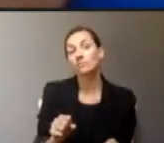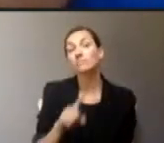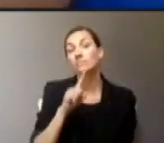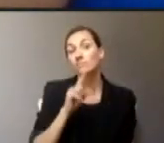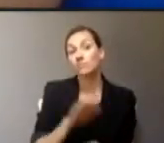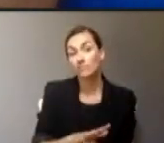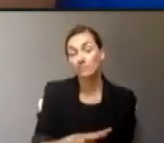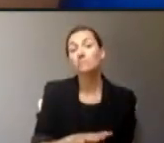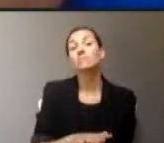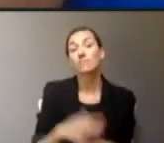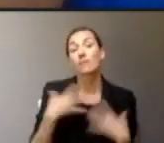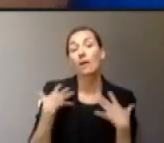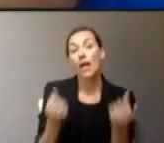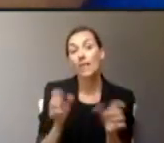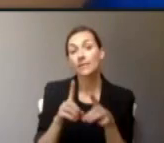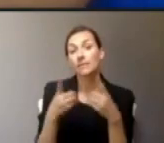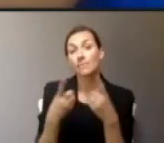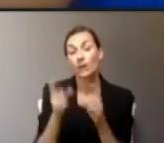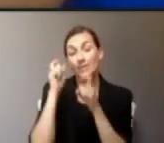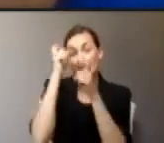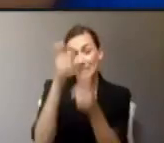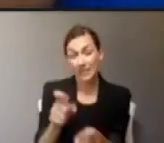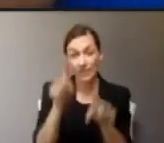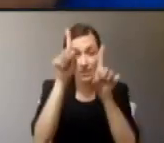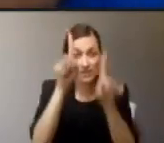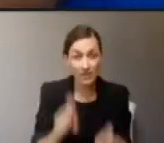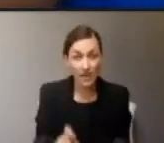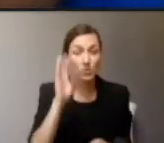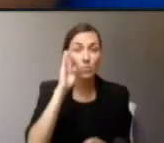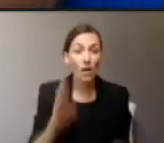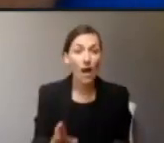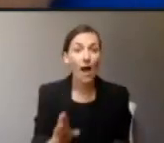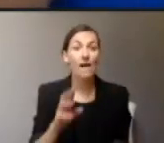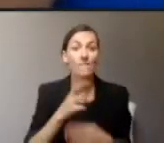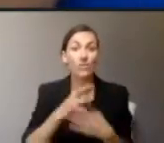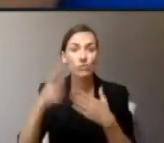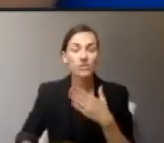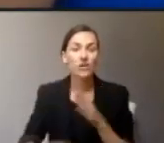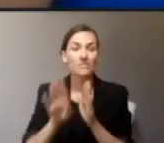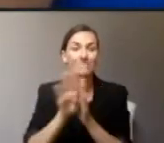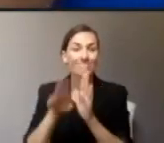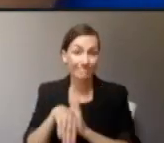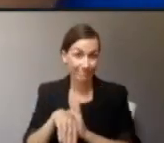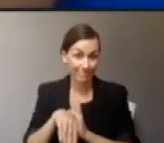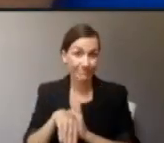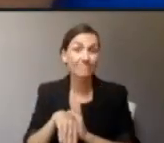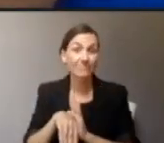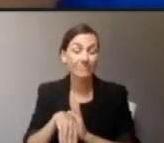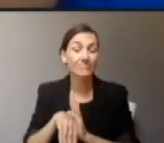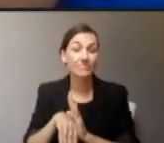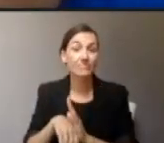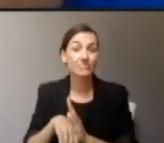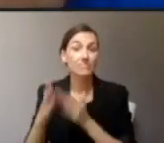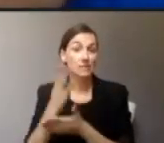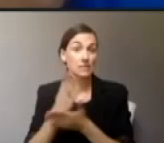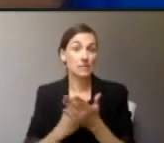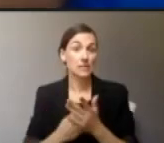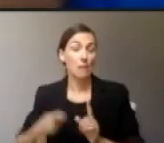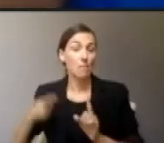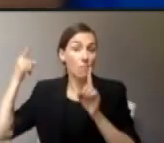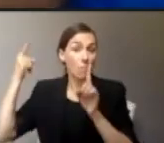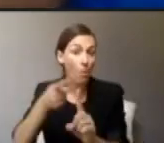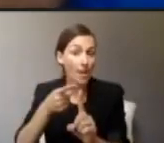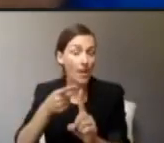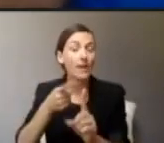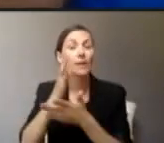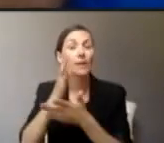health department is administering those tests, which we get the results within 30 minutes. That said, I will say at some point for parents who are